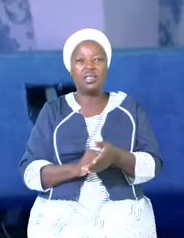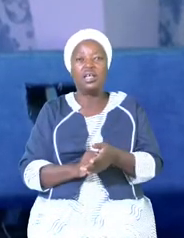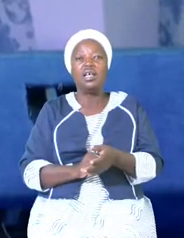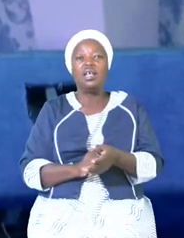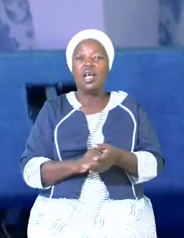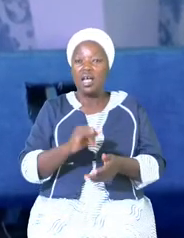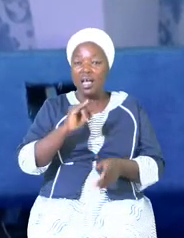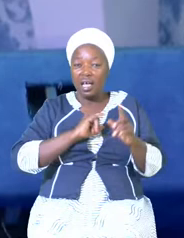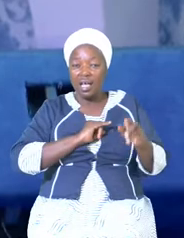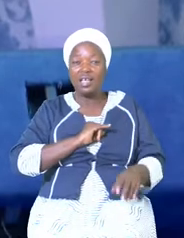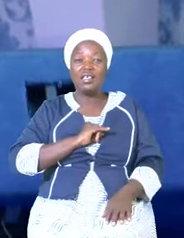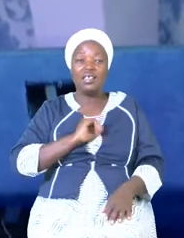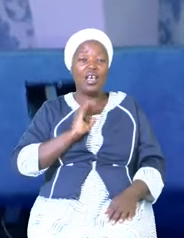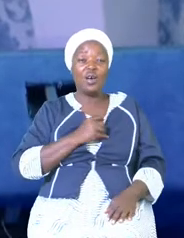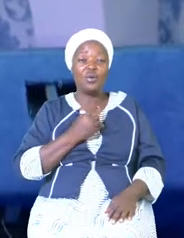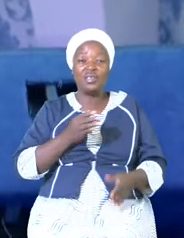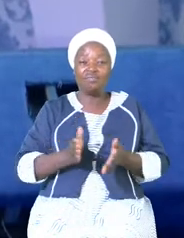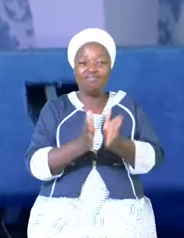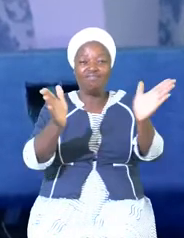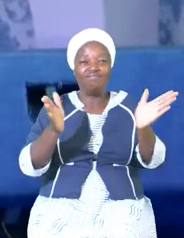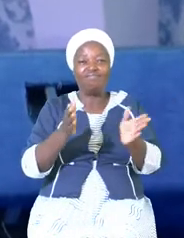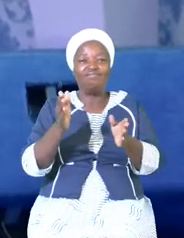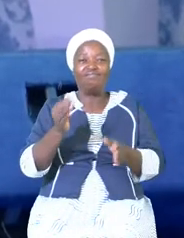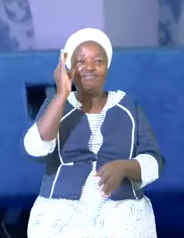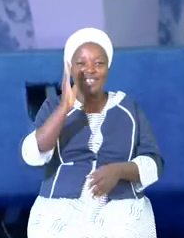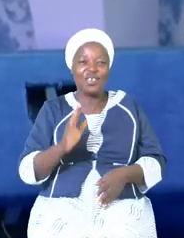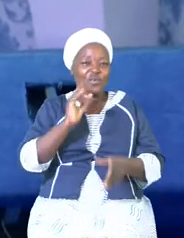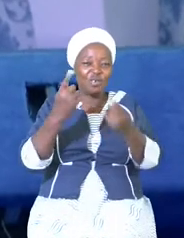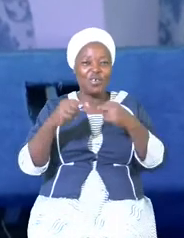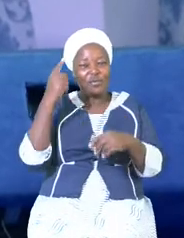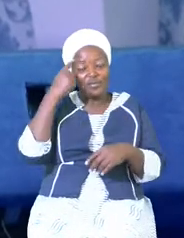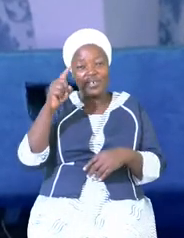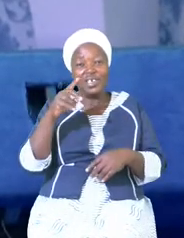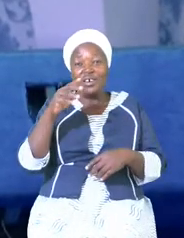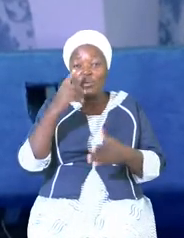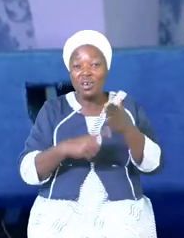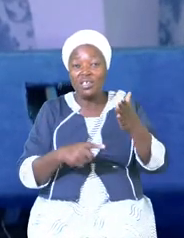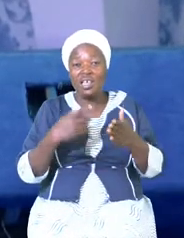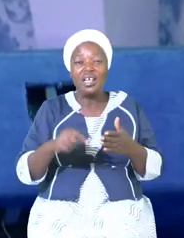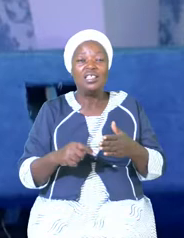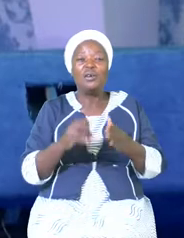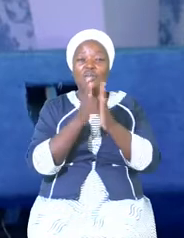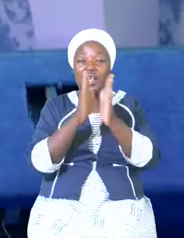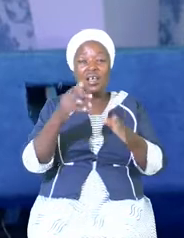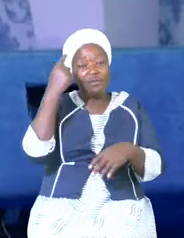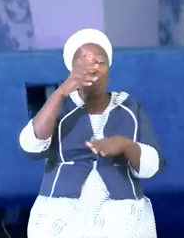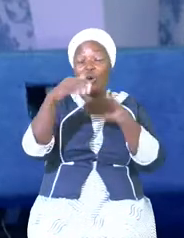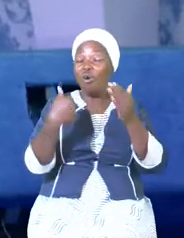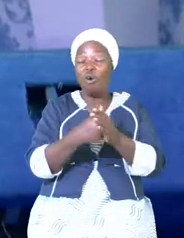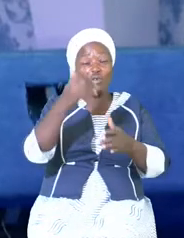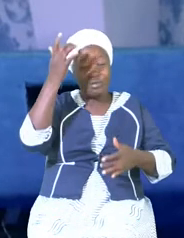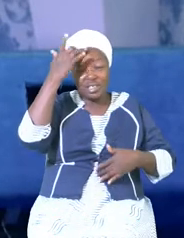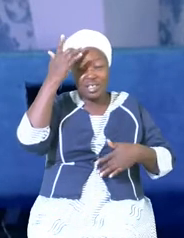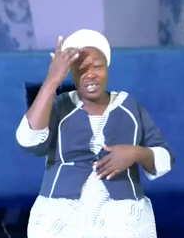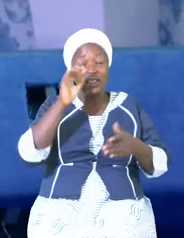second dose. And today, you have dominion, deliverance over every sickness and infirmity in your life in